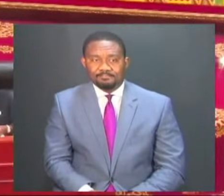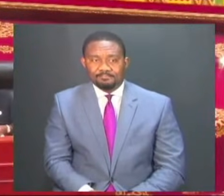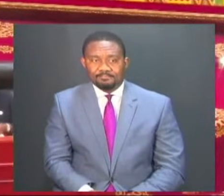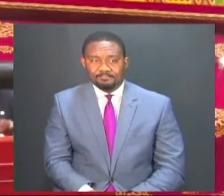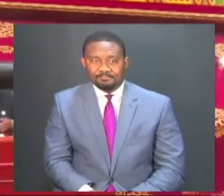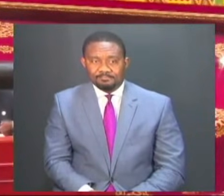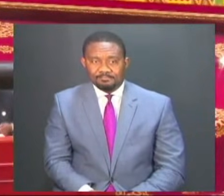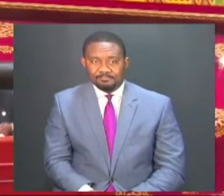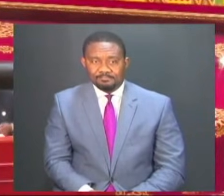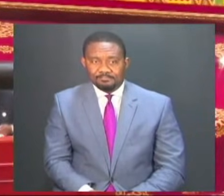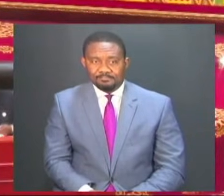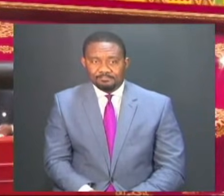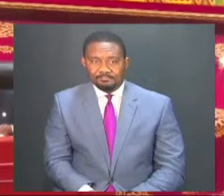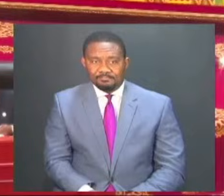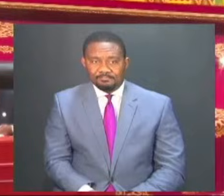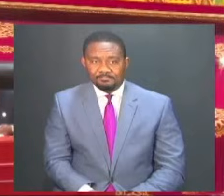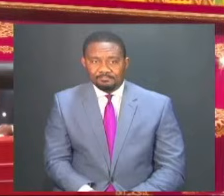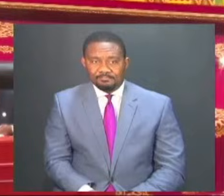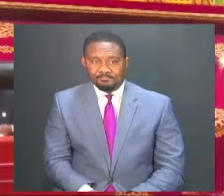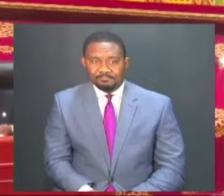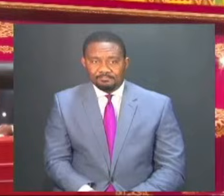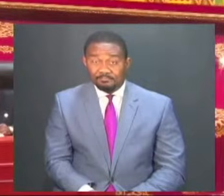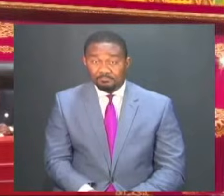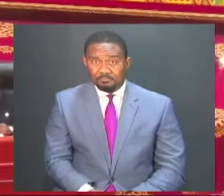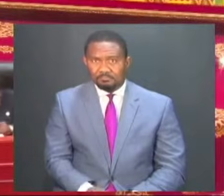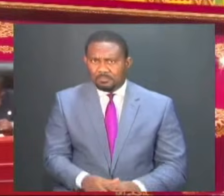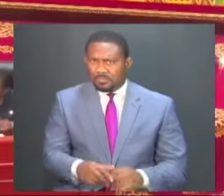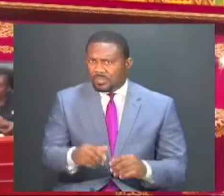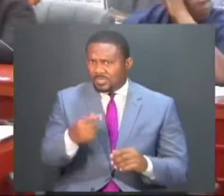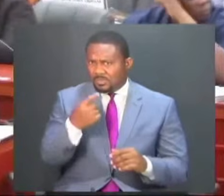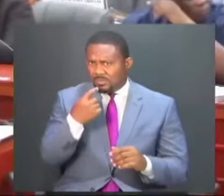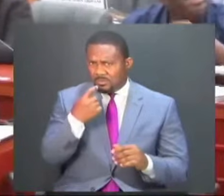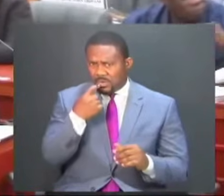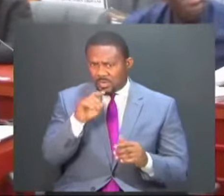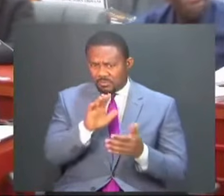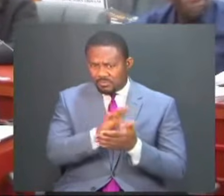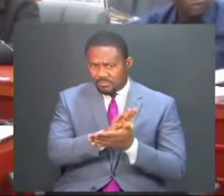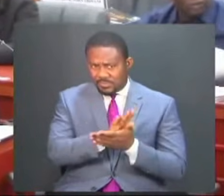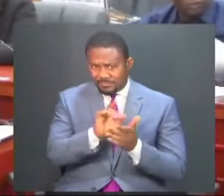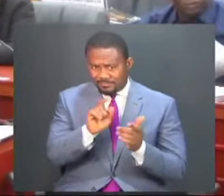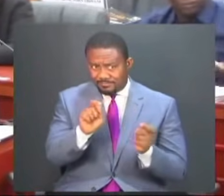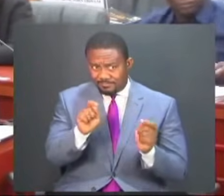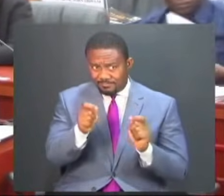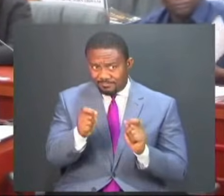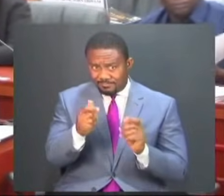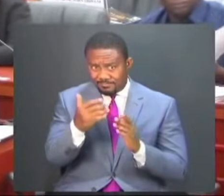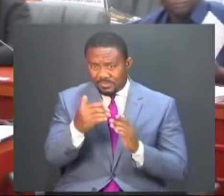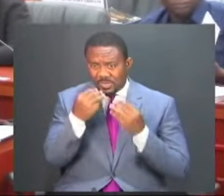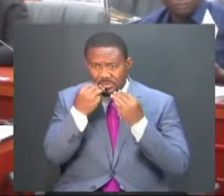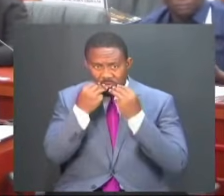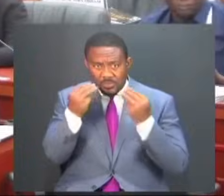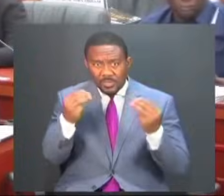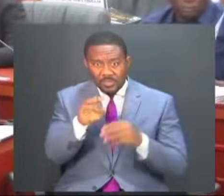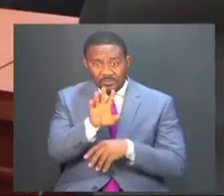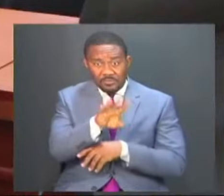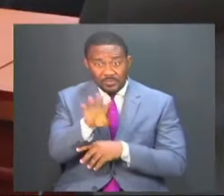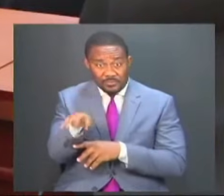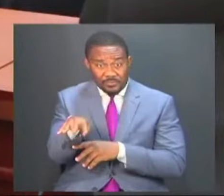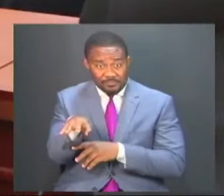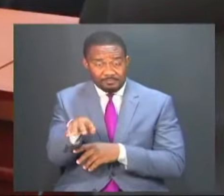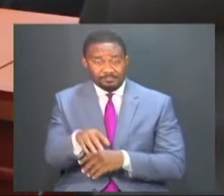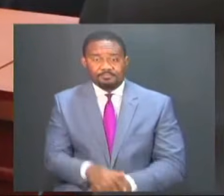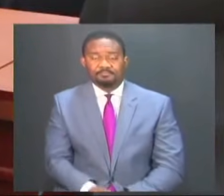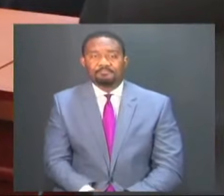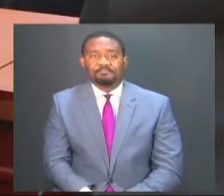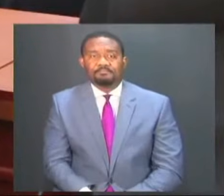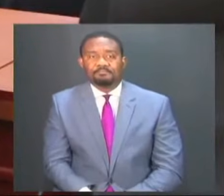to bury the other paper and turn our attention to motion 44.